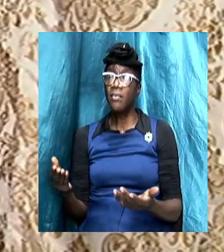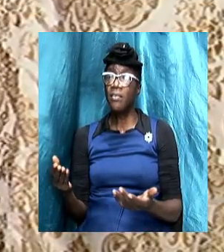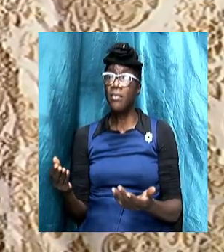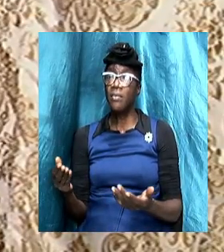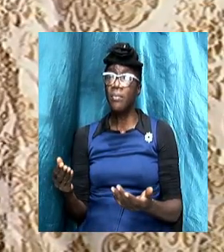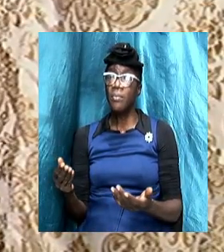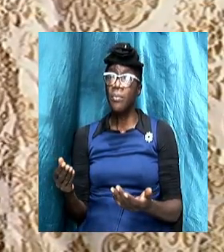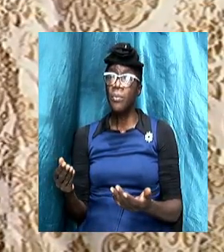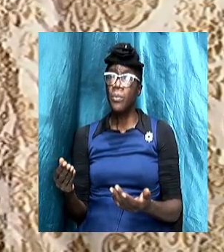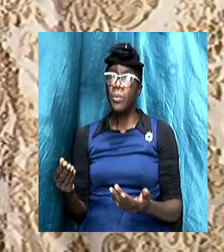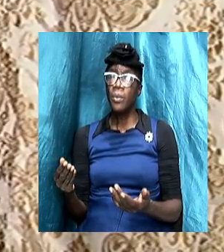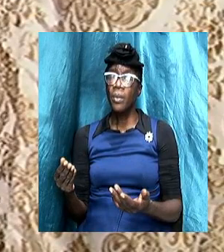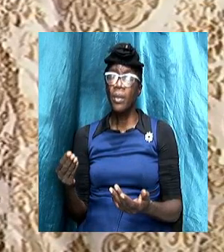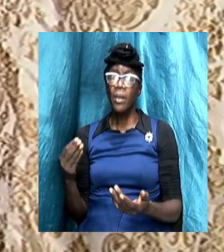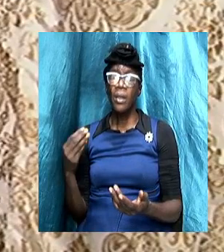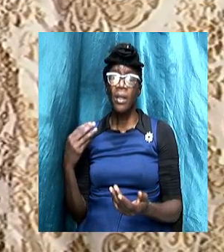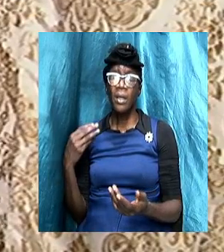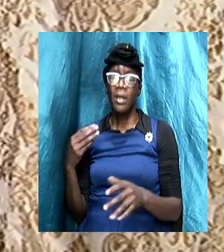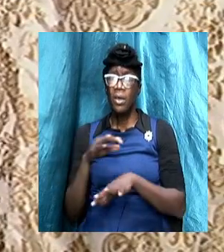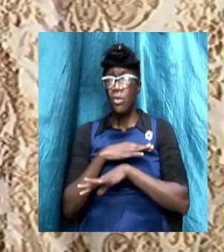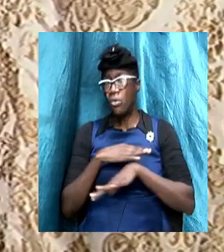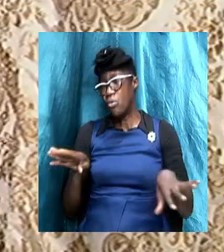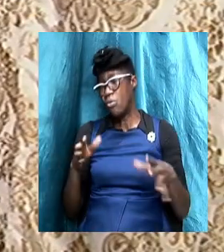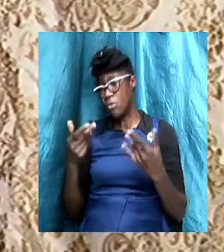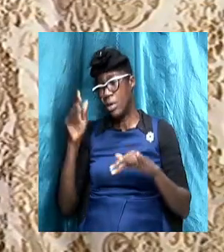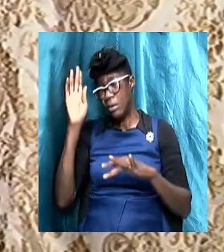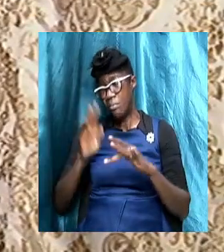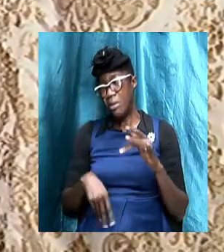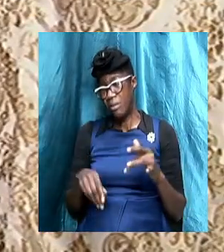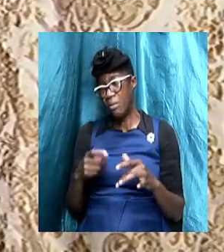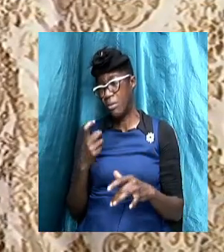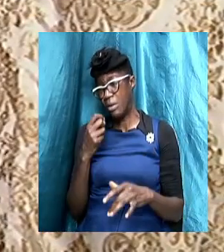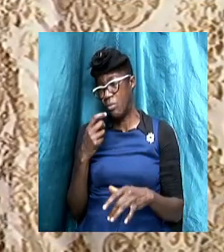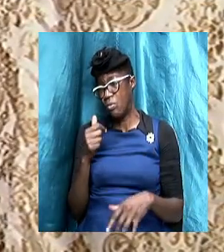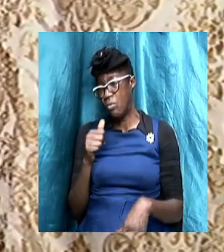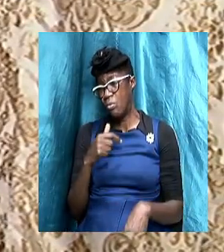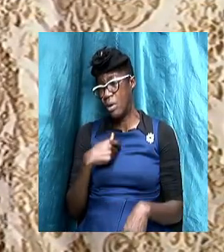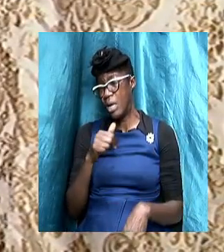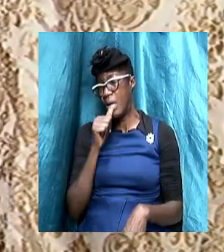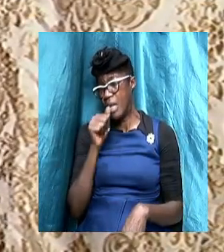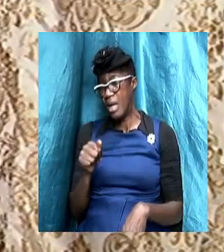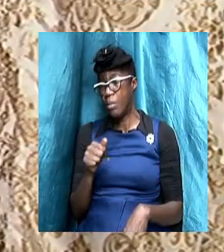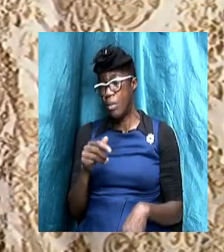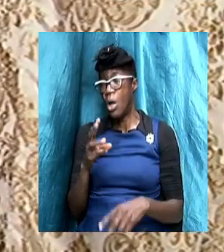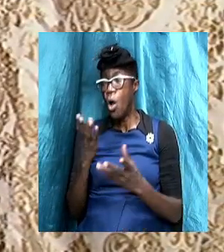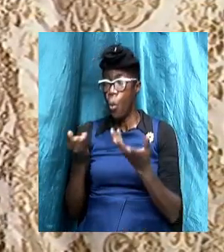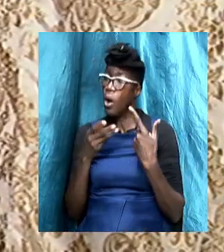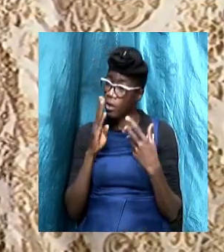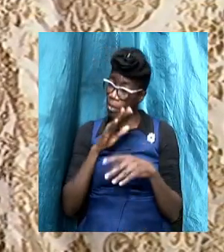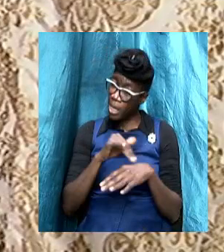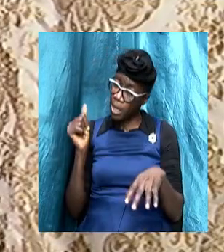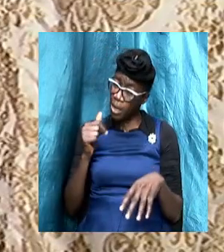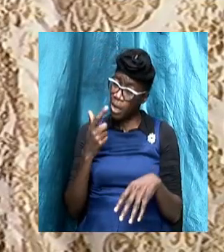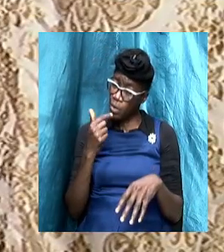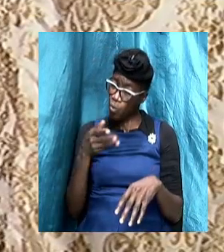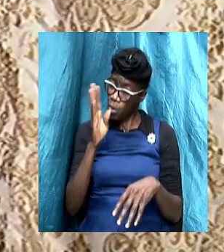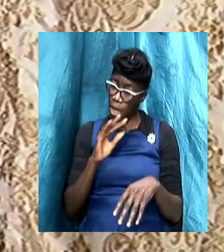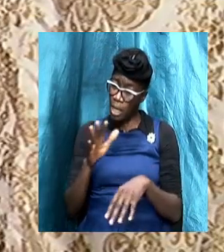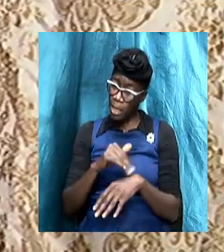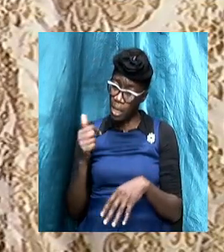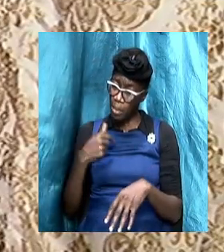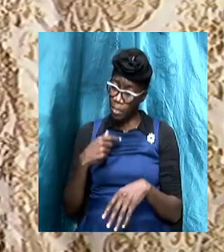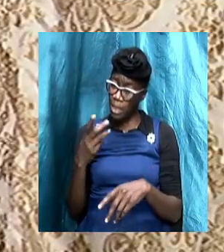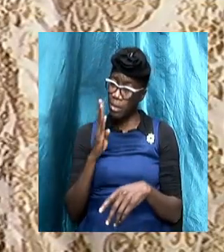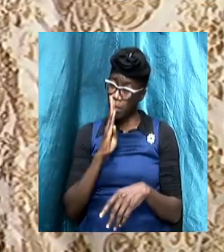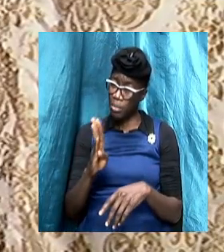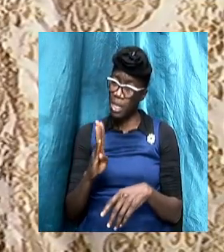I don't want to miss out on who I am. I want to be called who God calls me to be. So before,